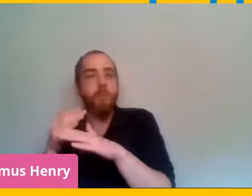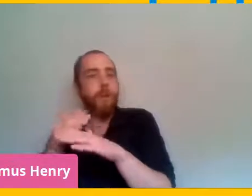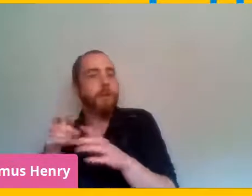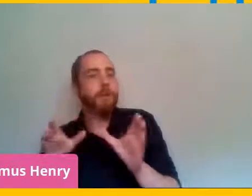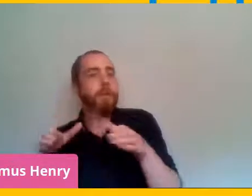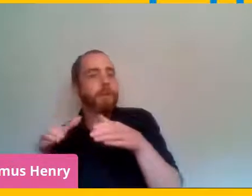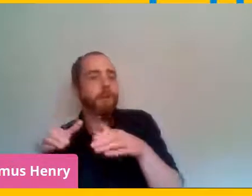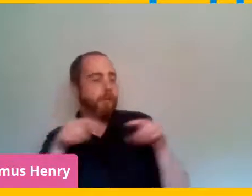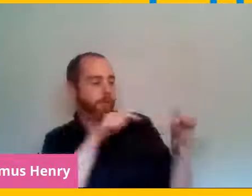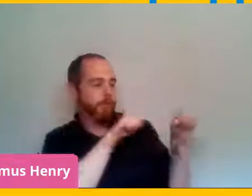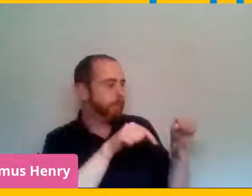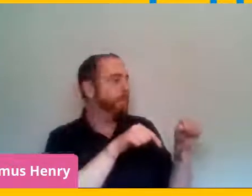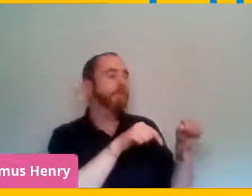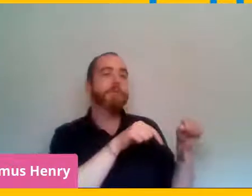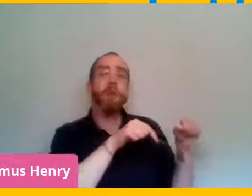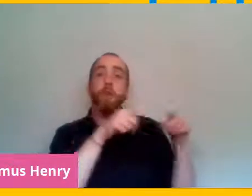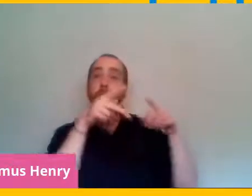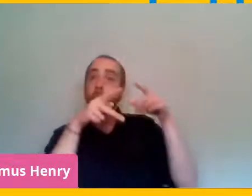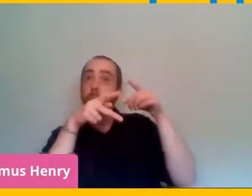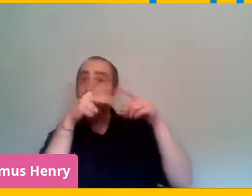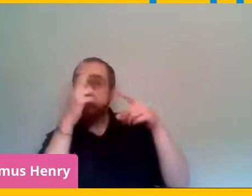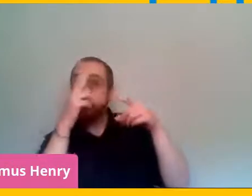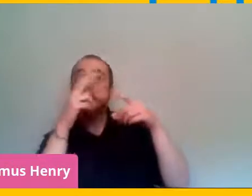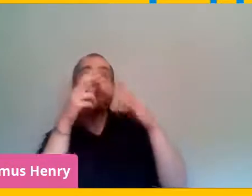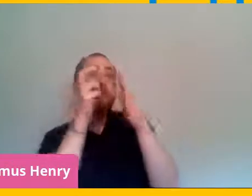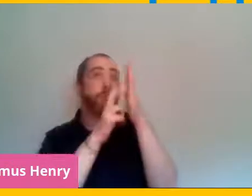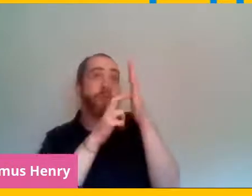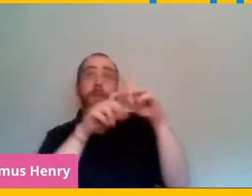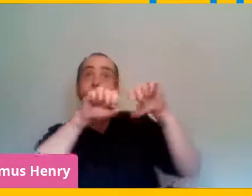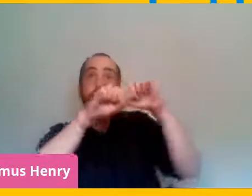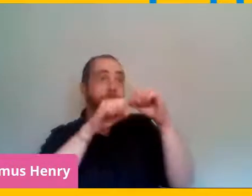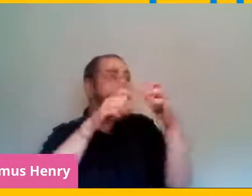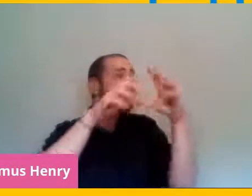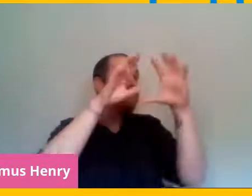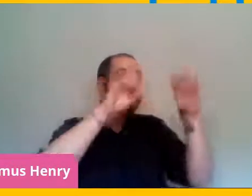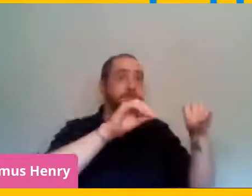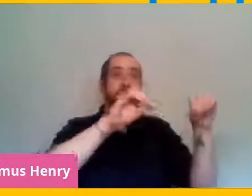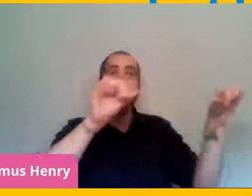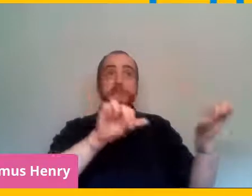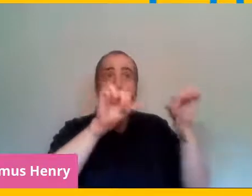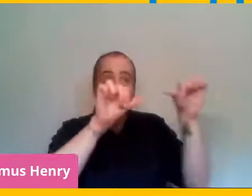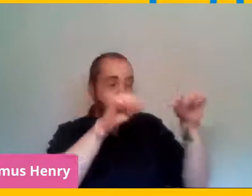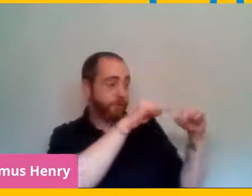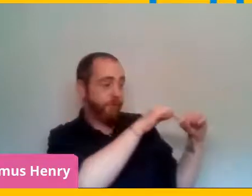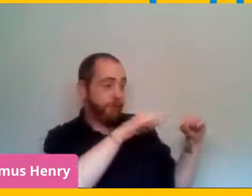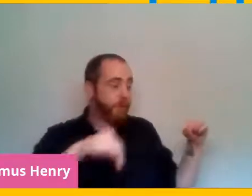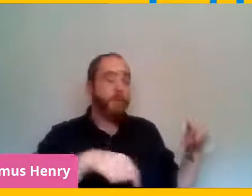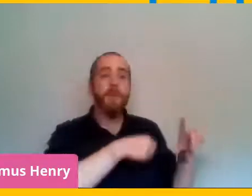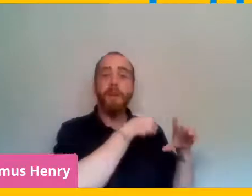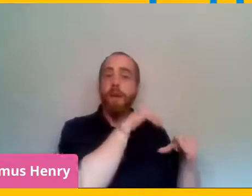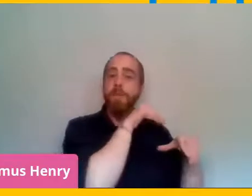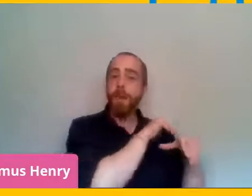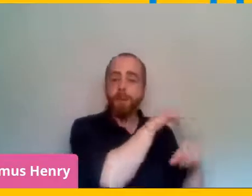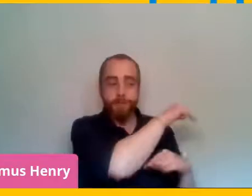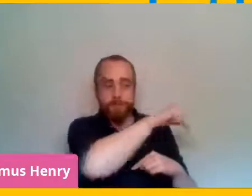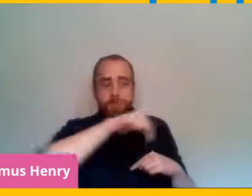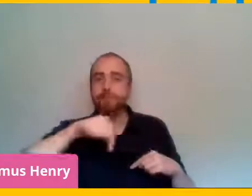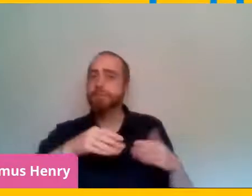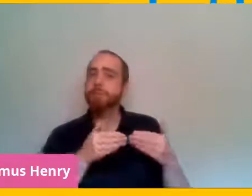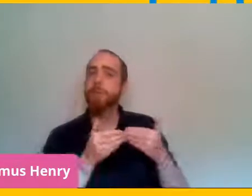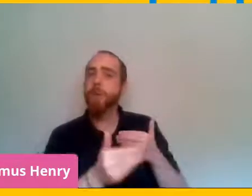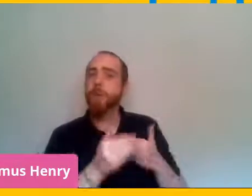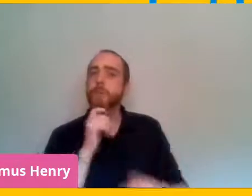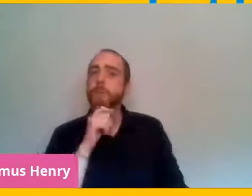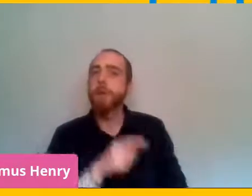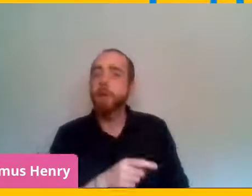disabled colleagues among us as well, who are often forced to work in those more casualized contracts. So we've been highlighting this as a